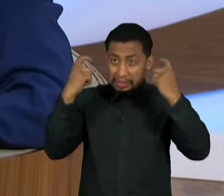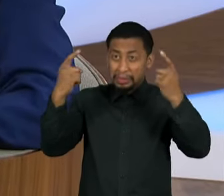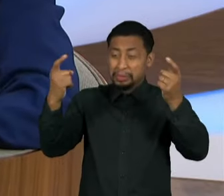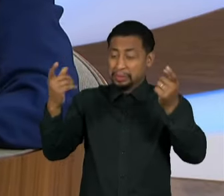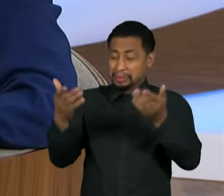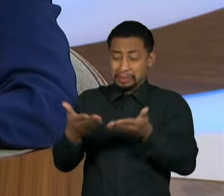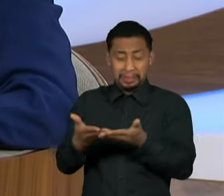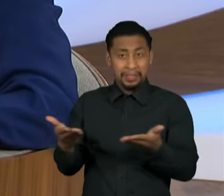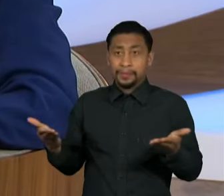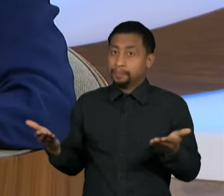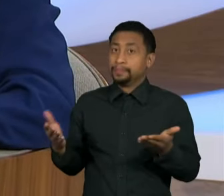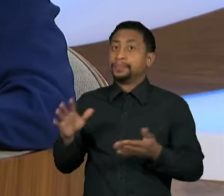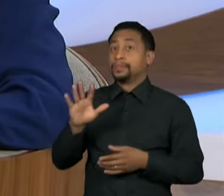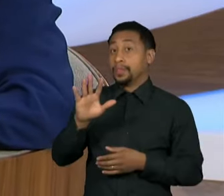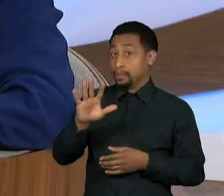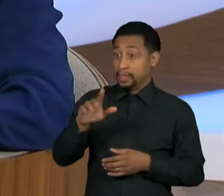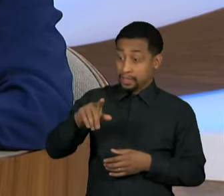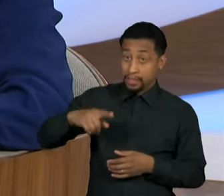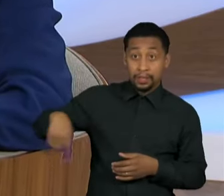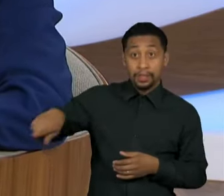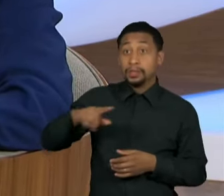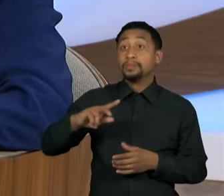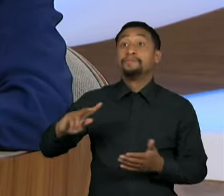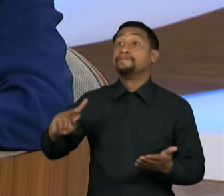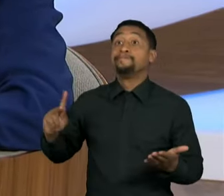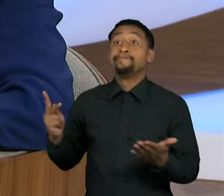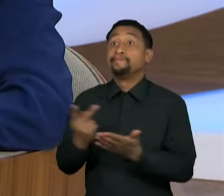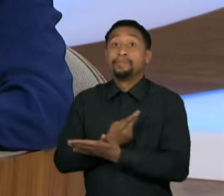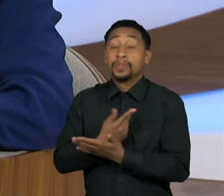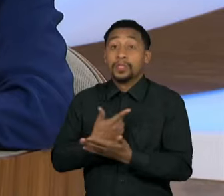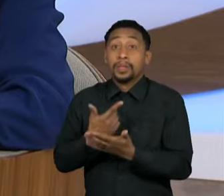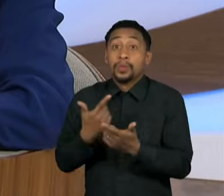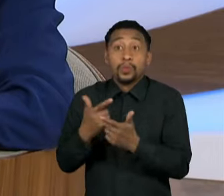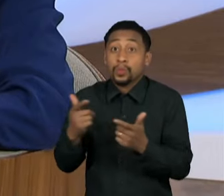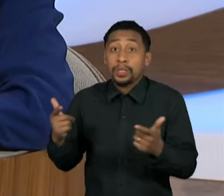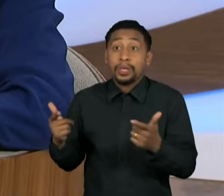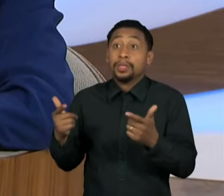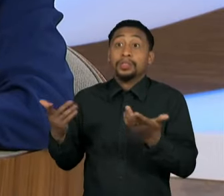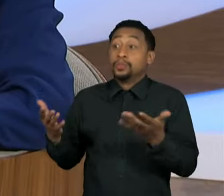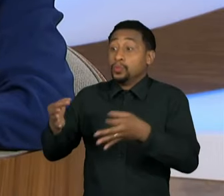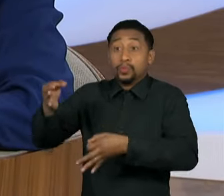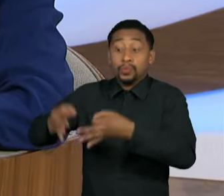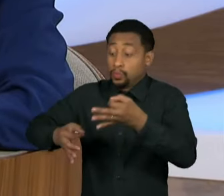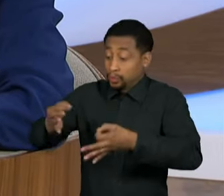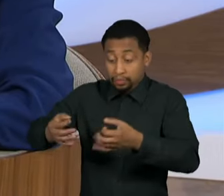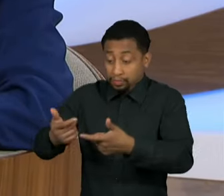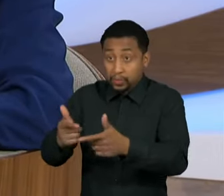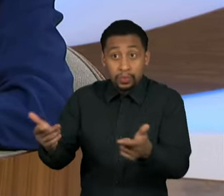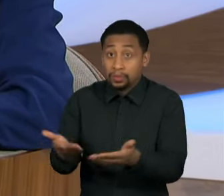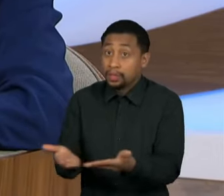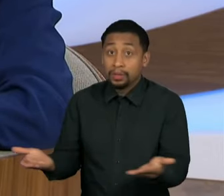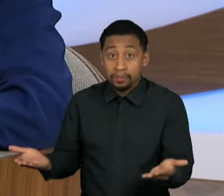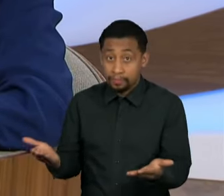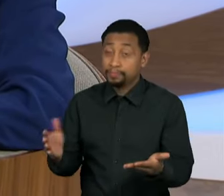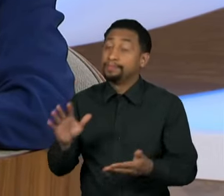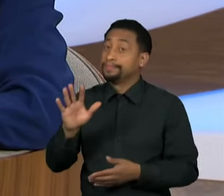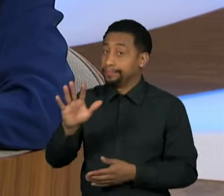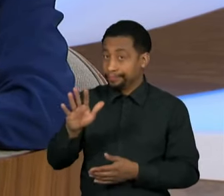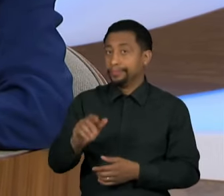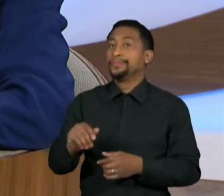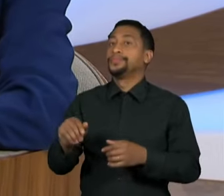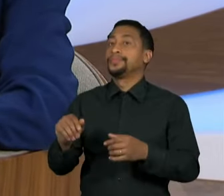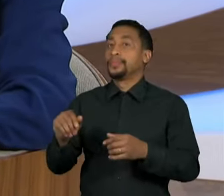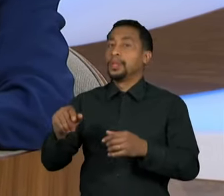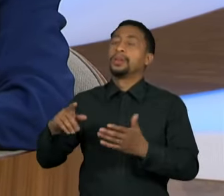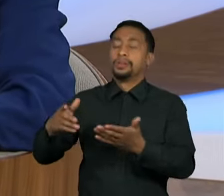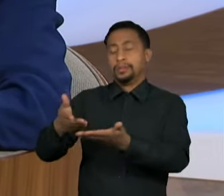are being not only subjected to the physical injustice, but they are being told,